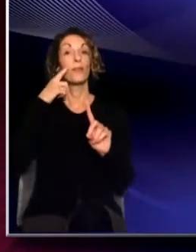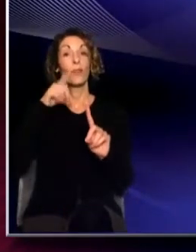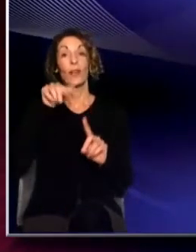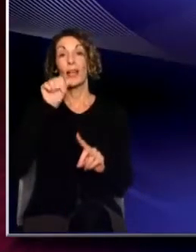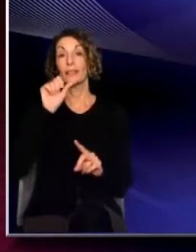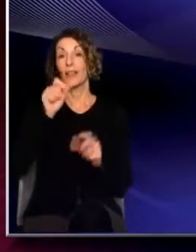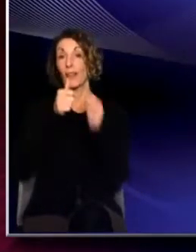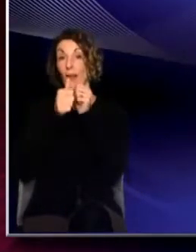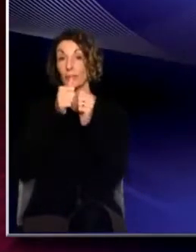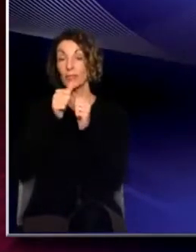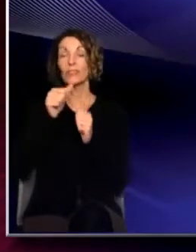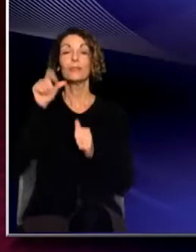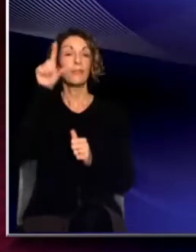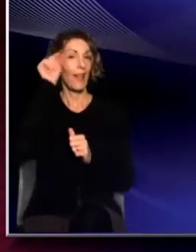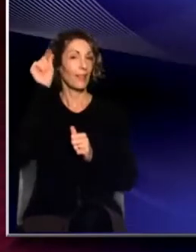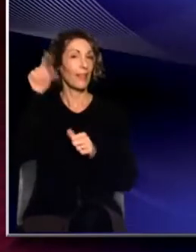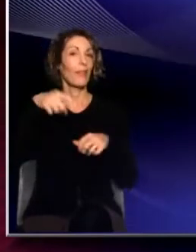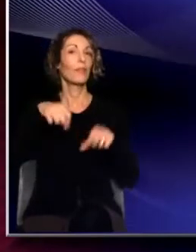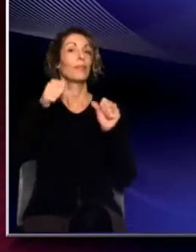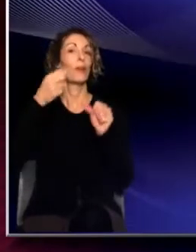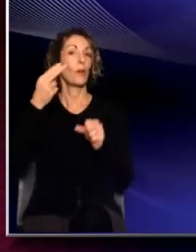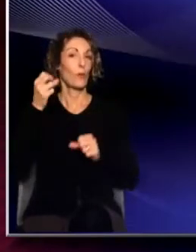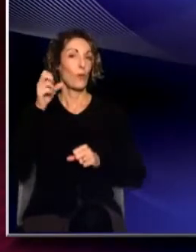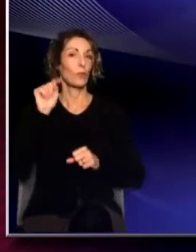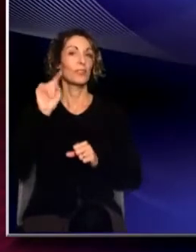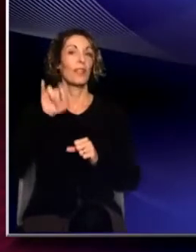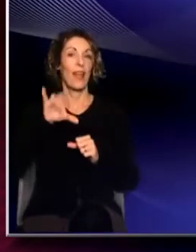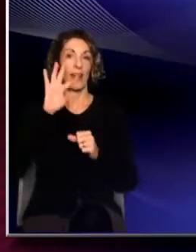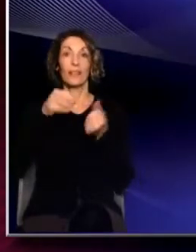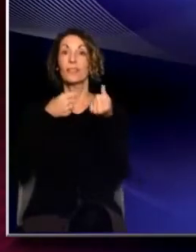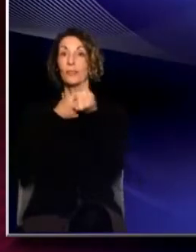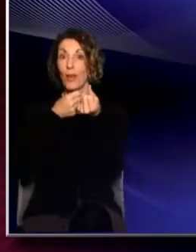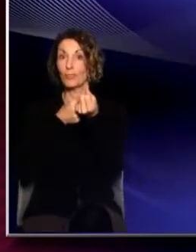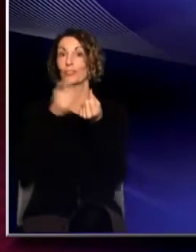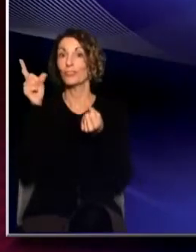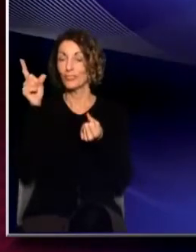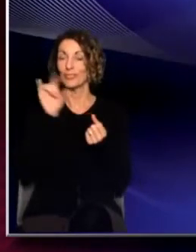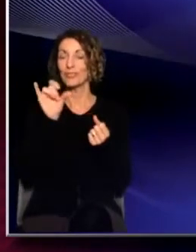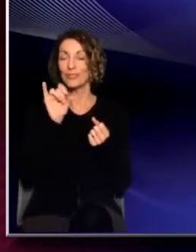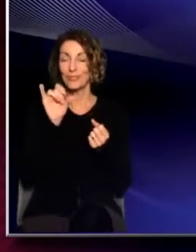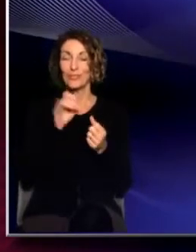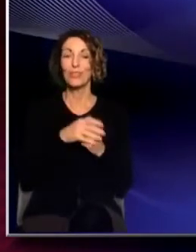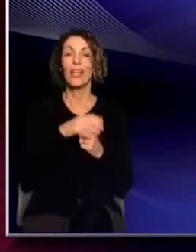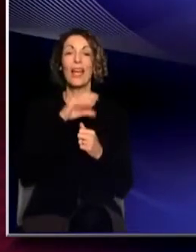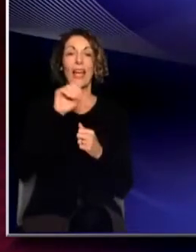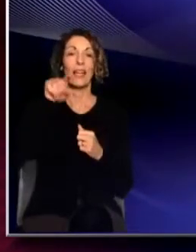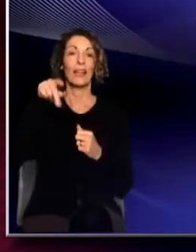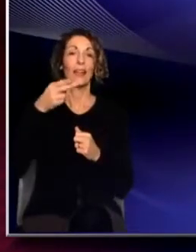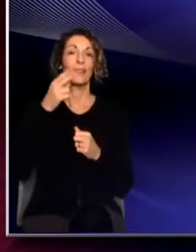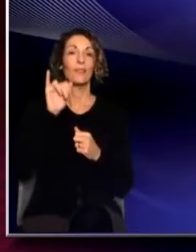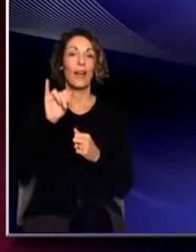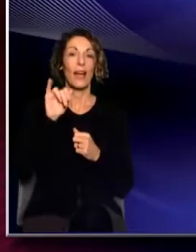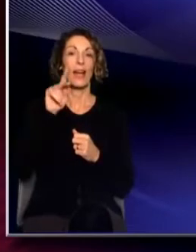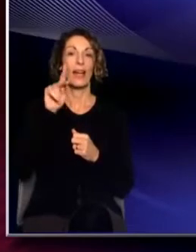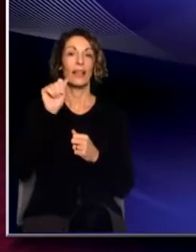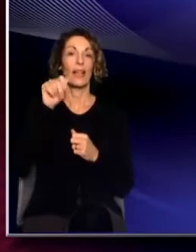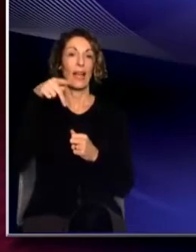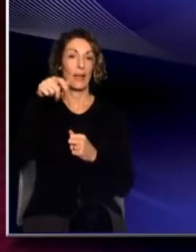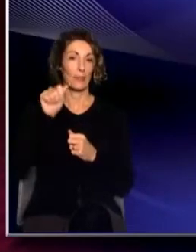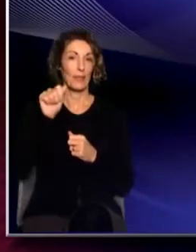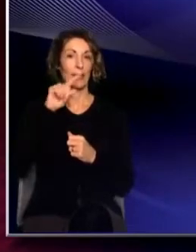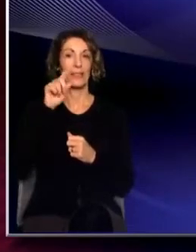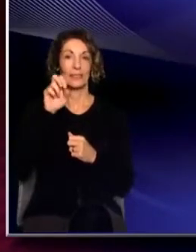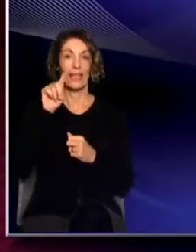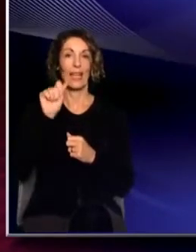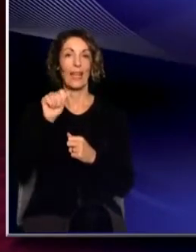by Gallaudet University, sponsored by Gallaudet University, and Phi Kappa Zeta. That's a